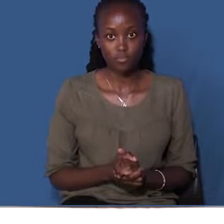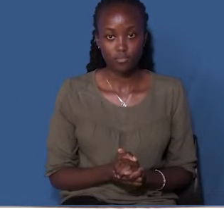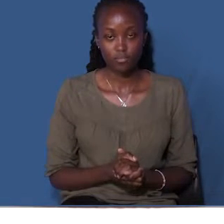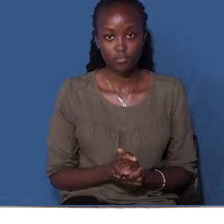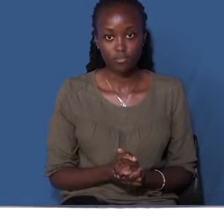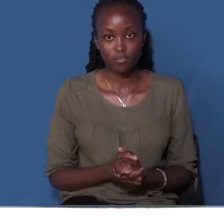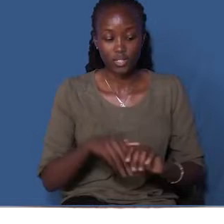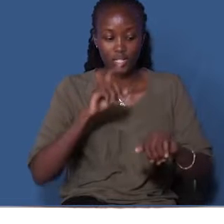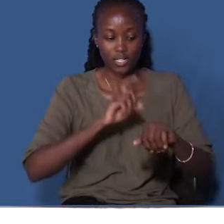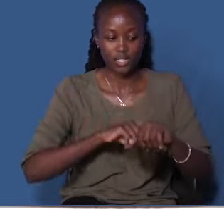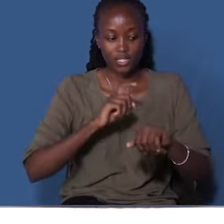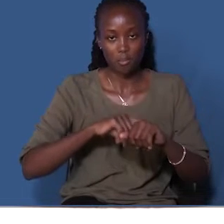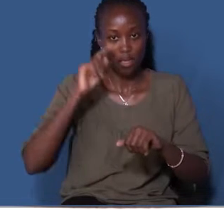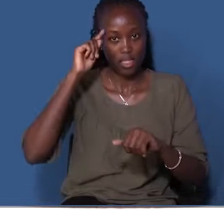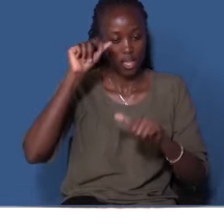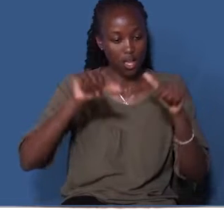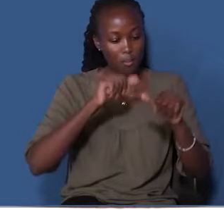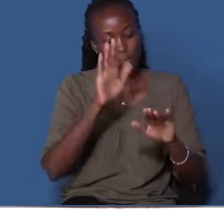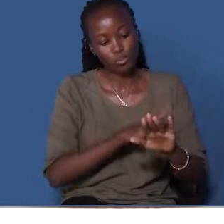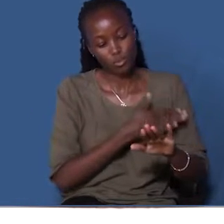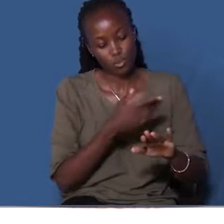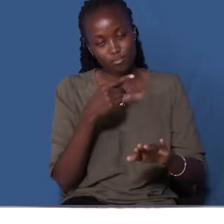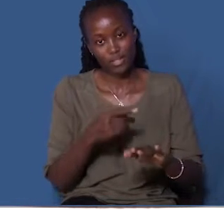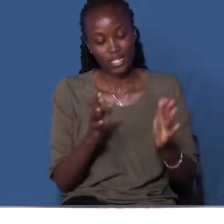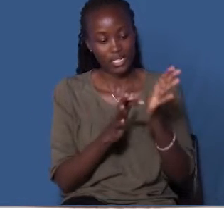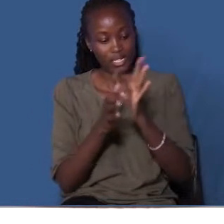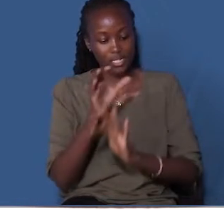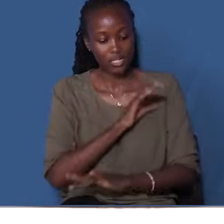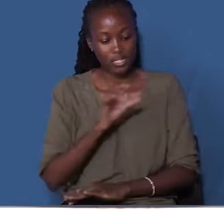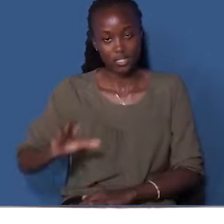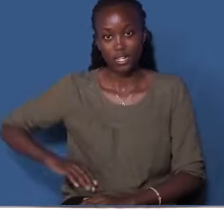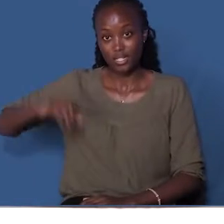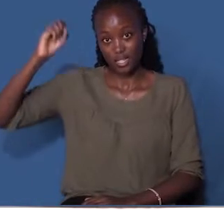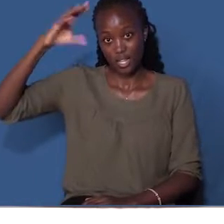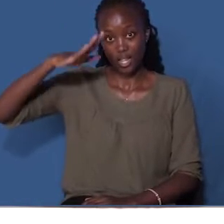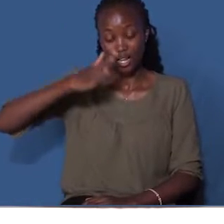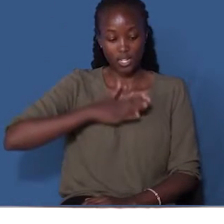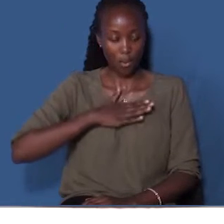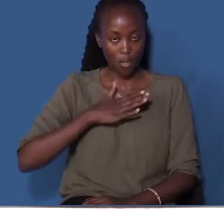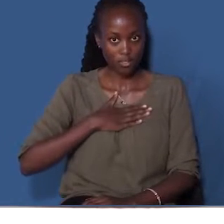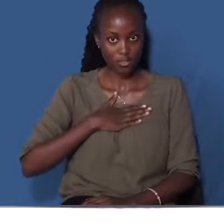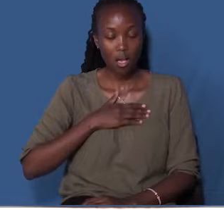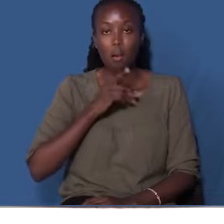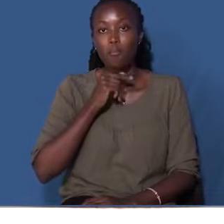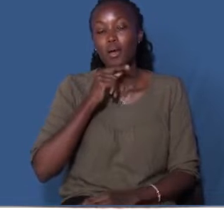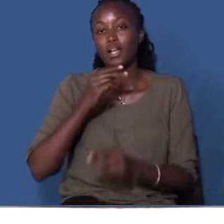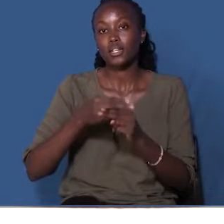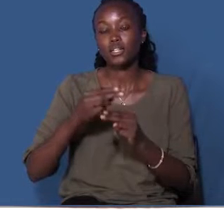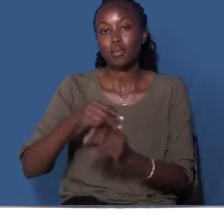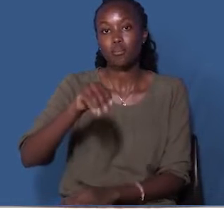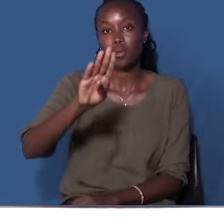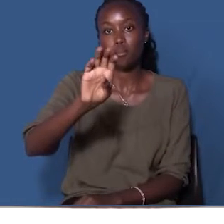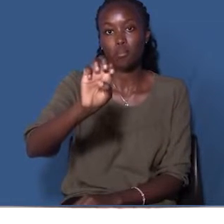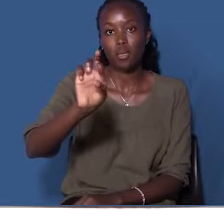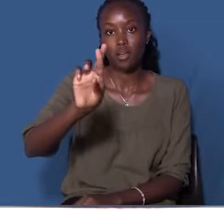When we think about this hymn, Christ Our Light, by Bernadette Farrell brings in some aspects of longing,